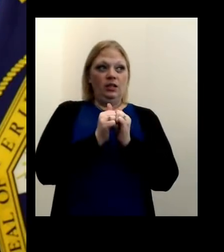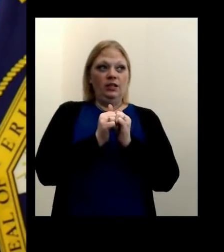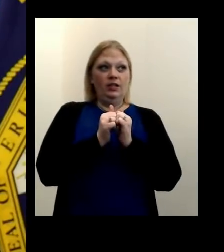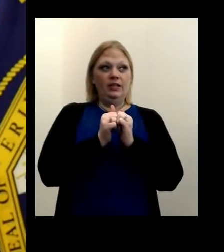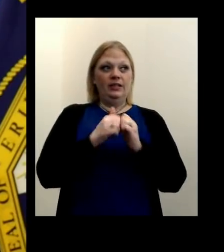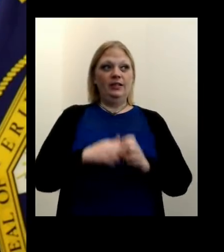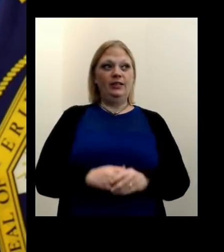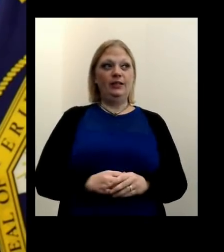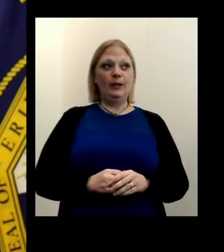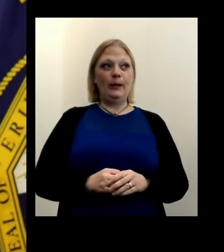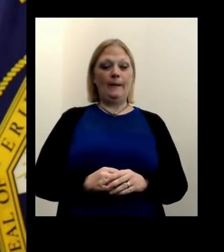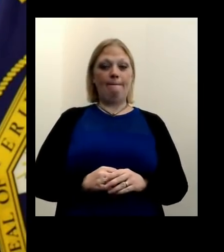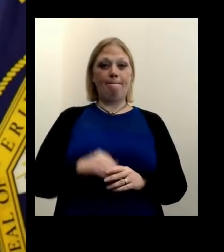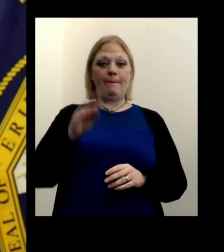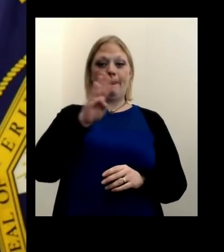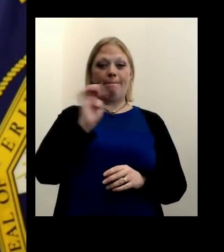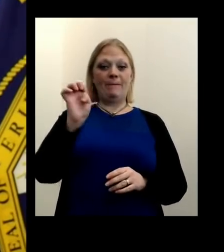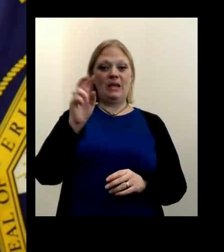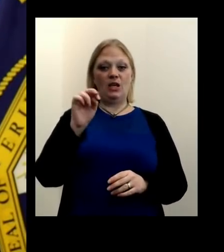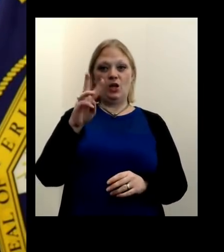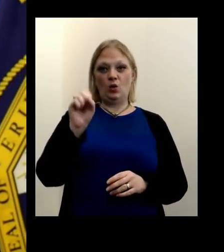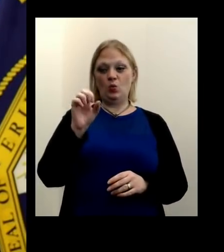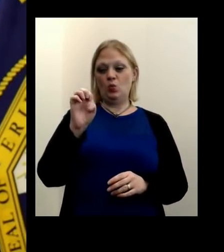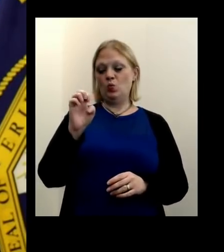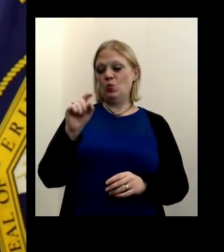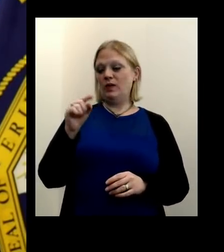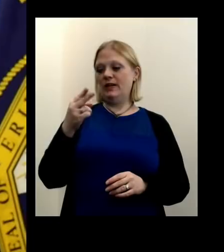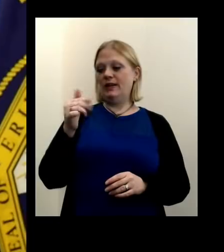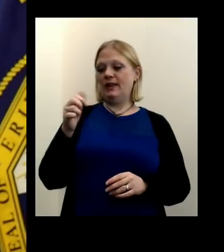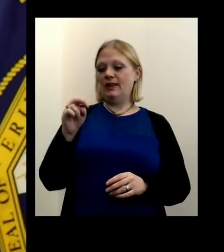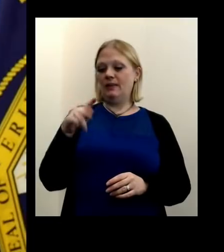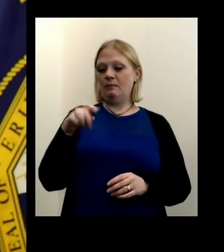the B News. Ethan Powers.